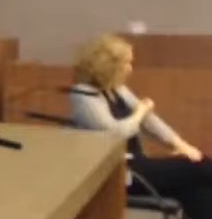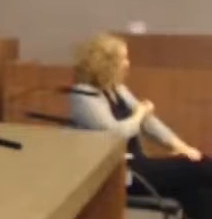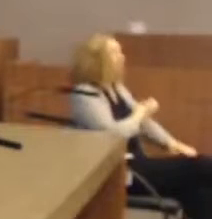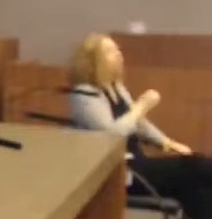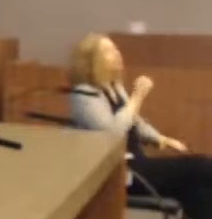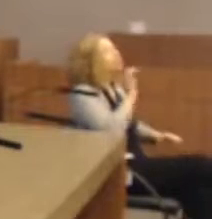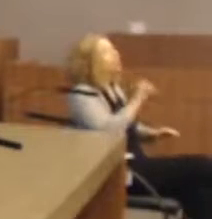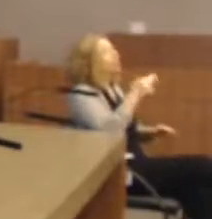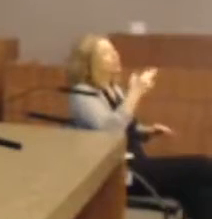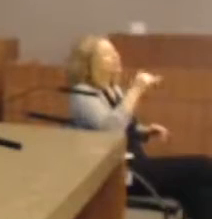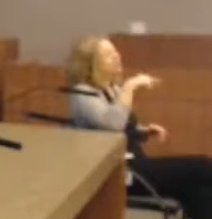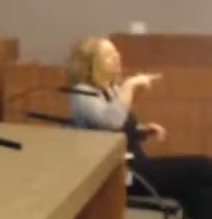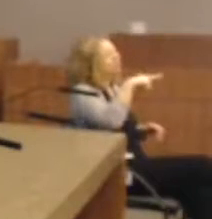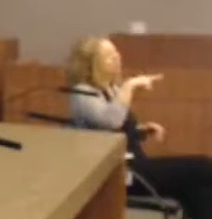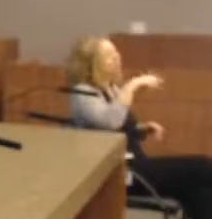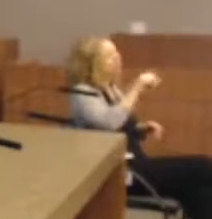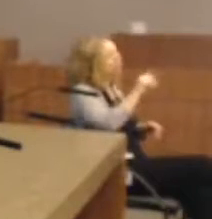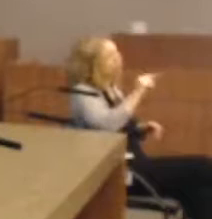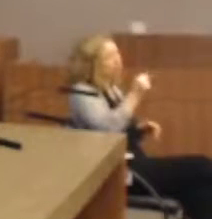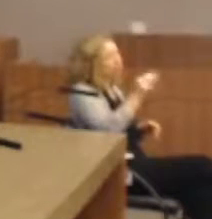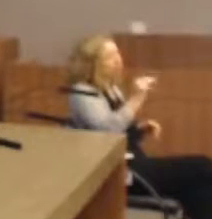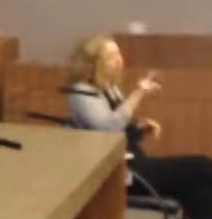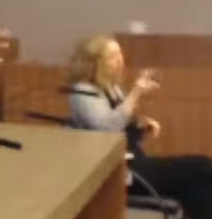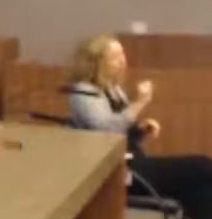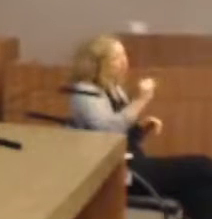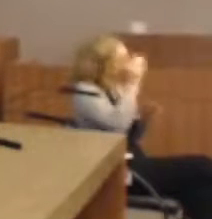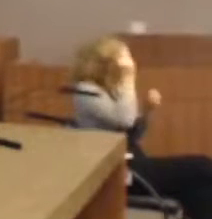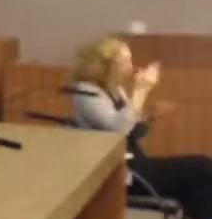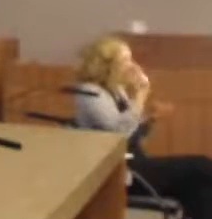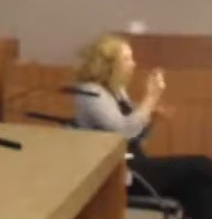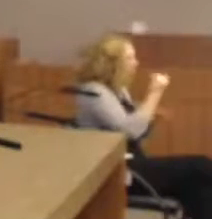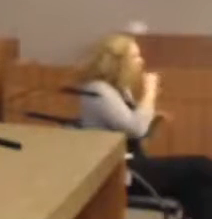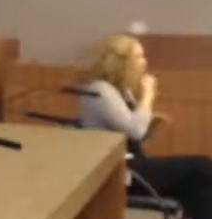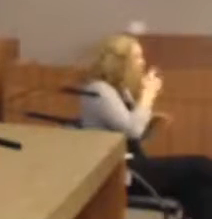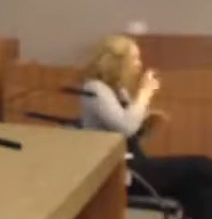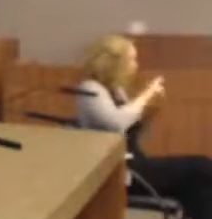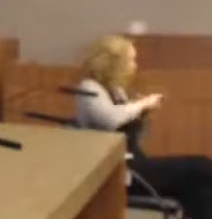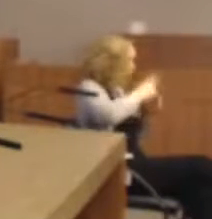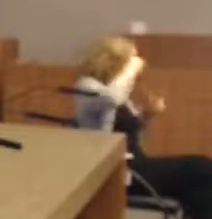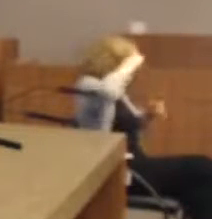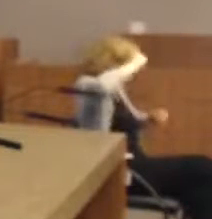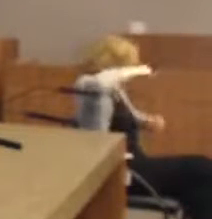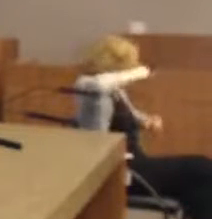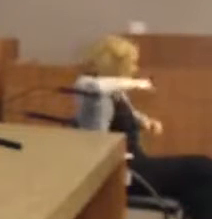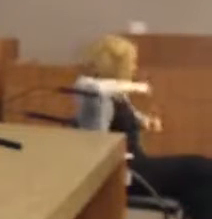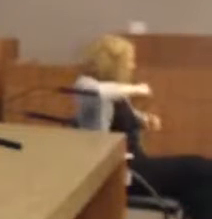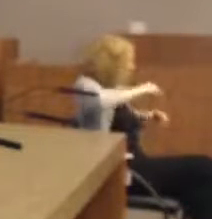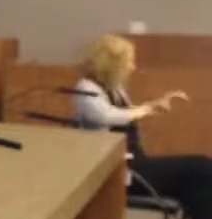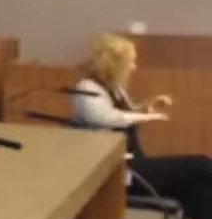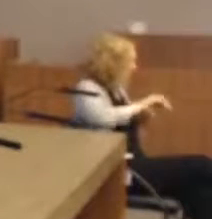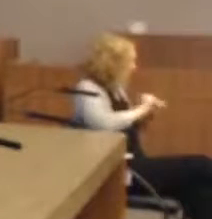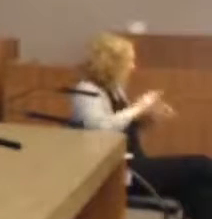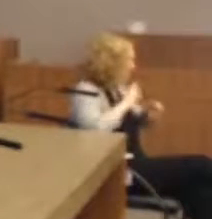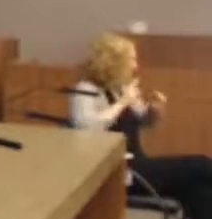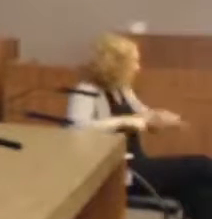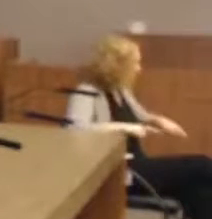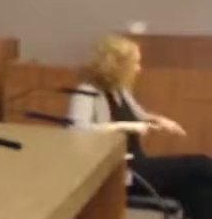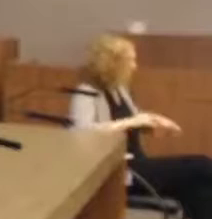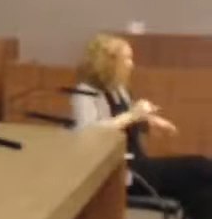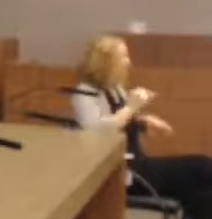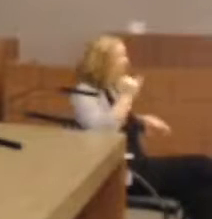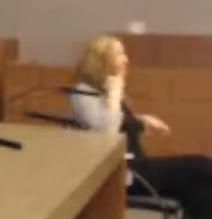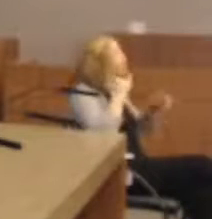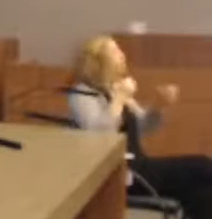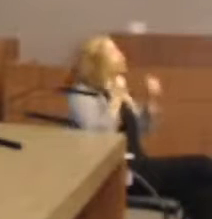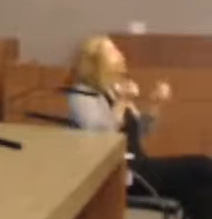is the hypothalamus saying, something's wrong. We need to start releasing chemicals so that we can react. If you've ever been